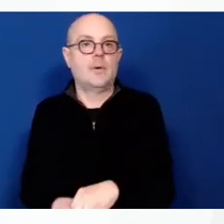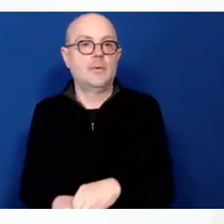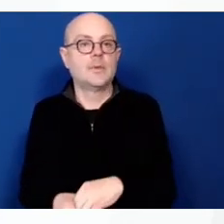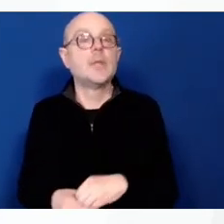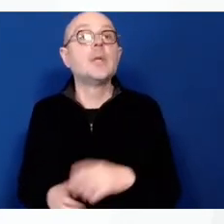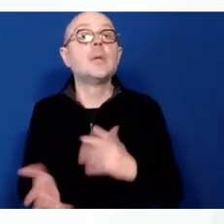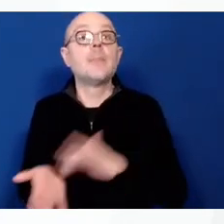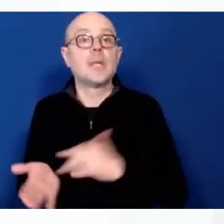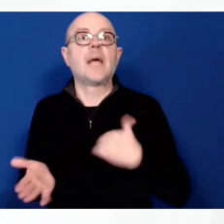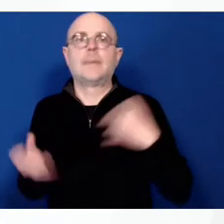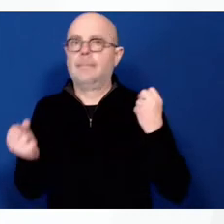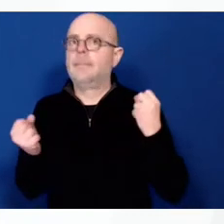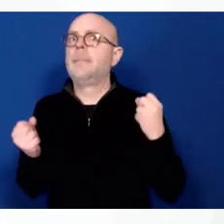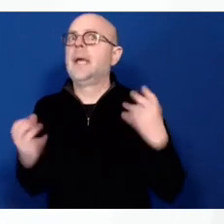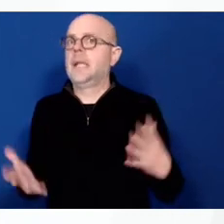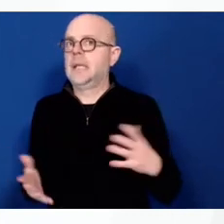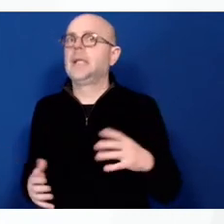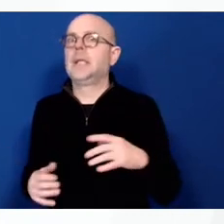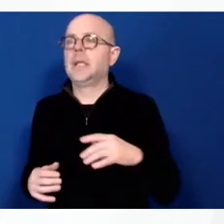very clinically oriented,